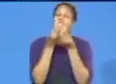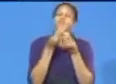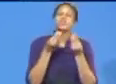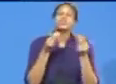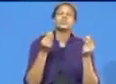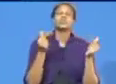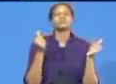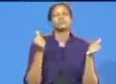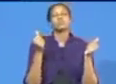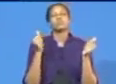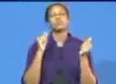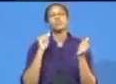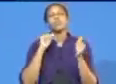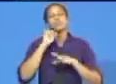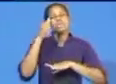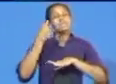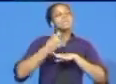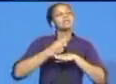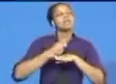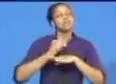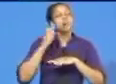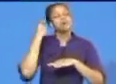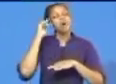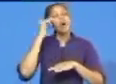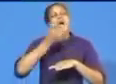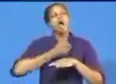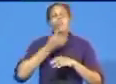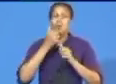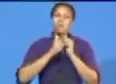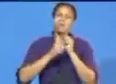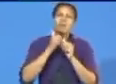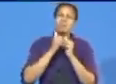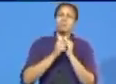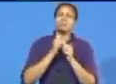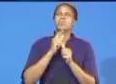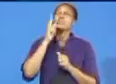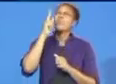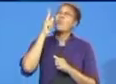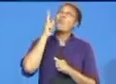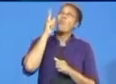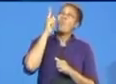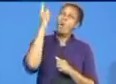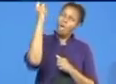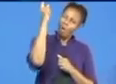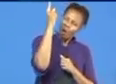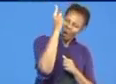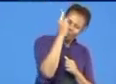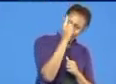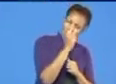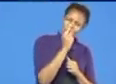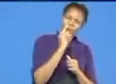made for our problems. You come to us